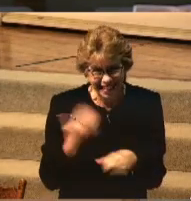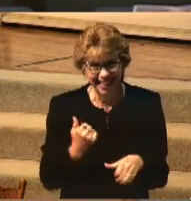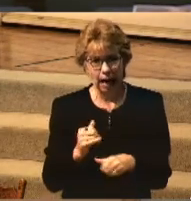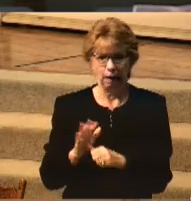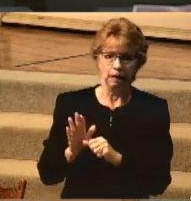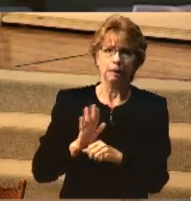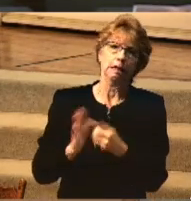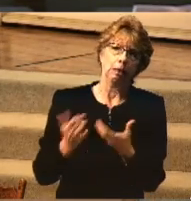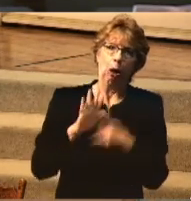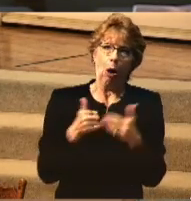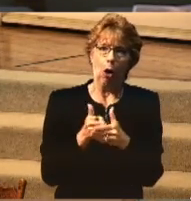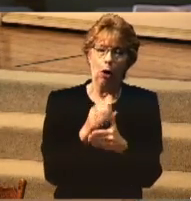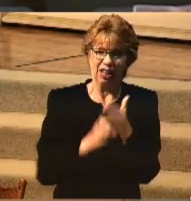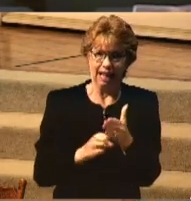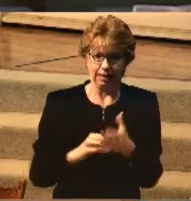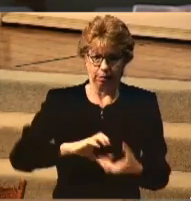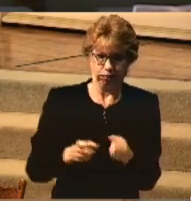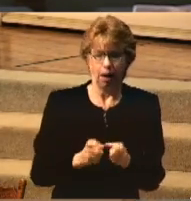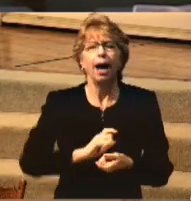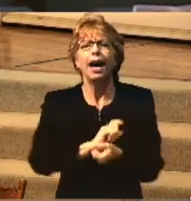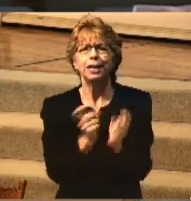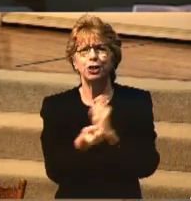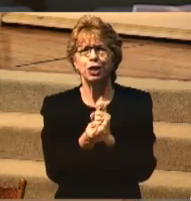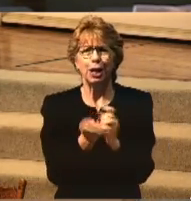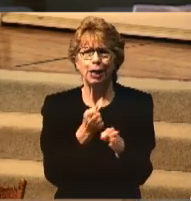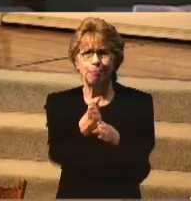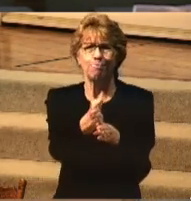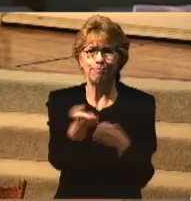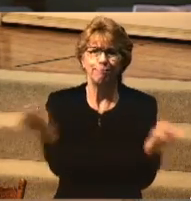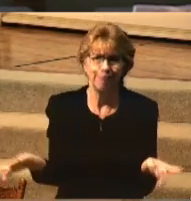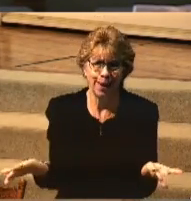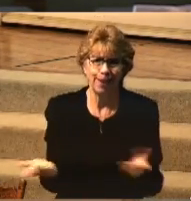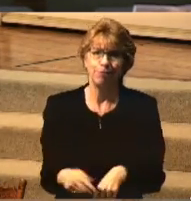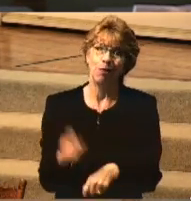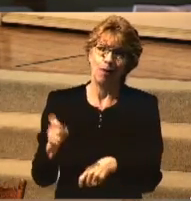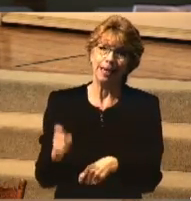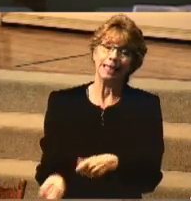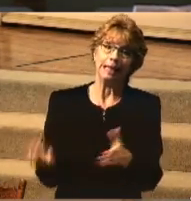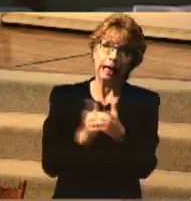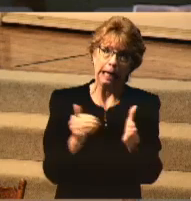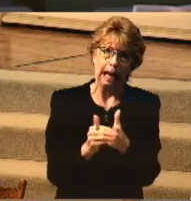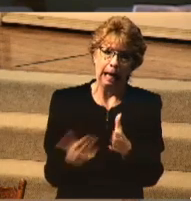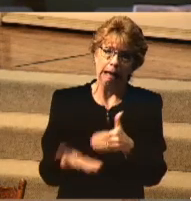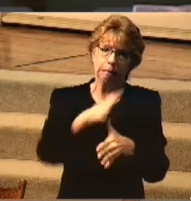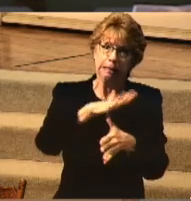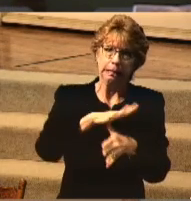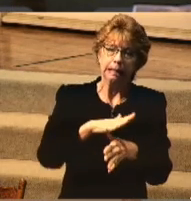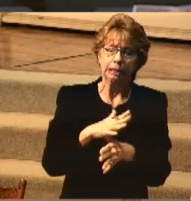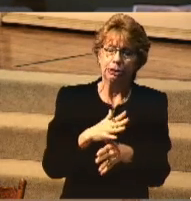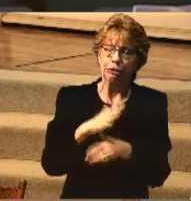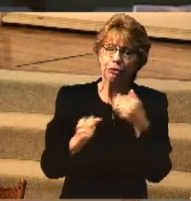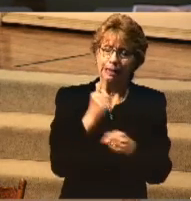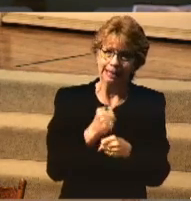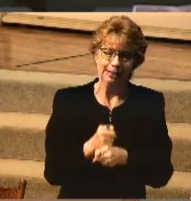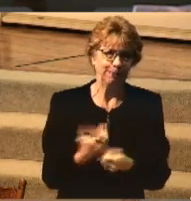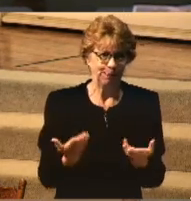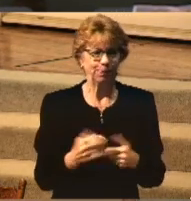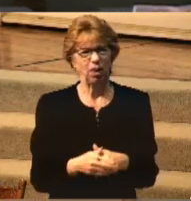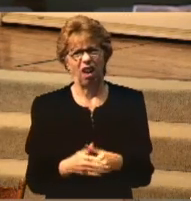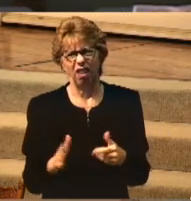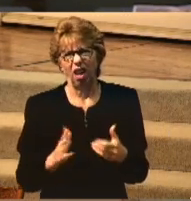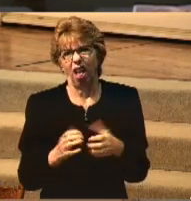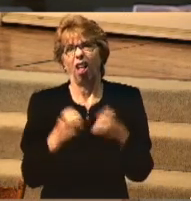could. That's what happens when you change majors. And so I came away with a full suitcase full of classes.